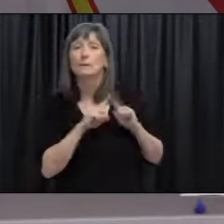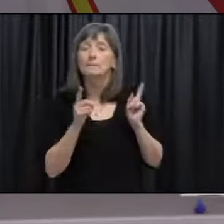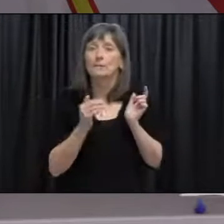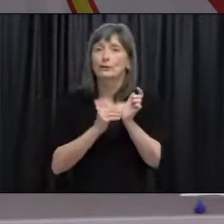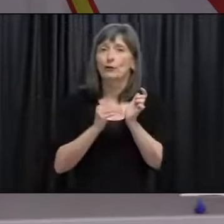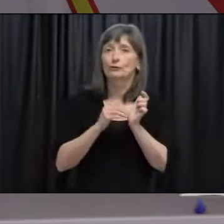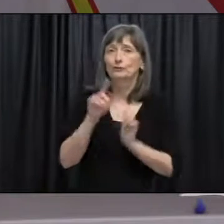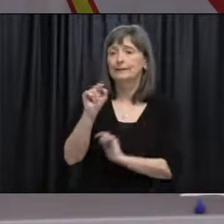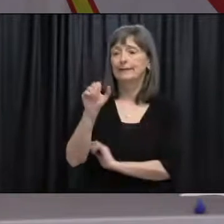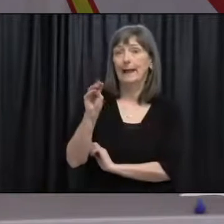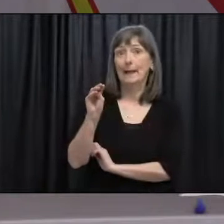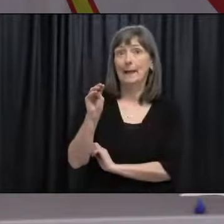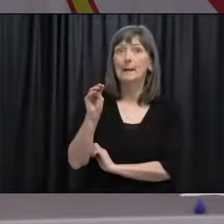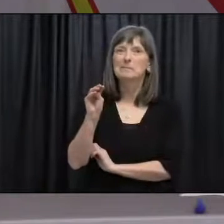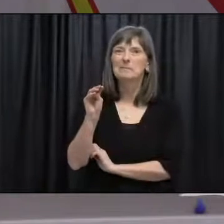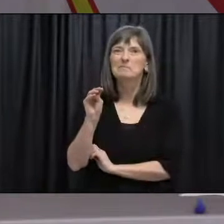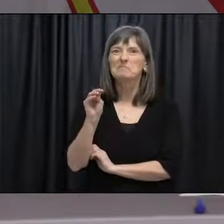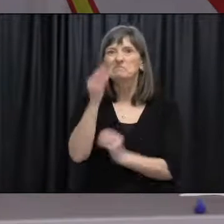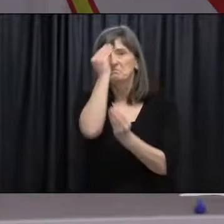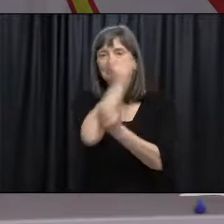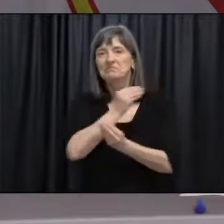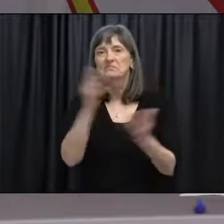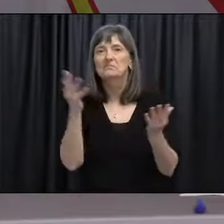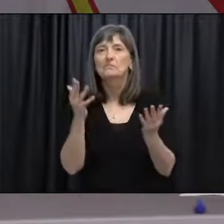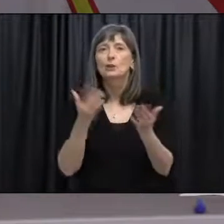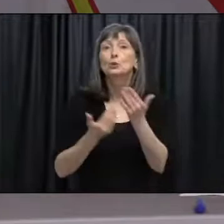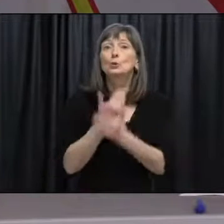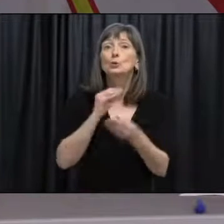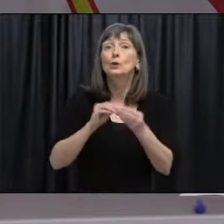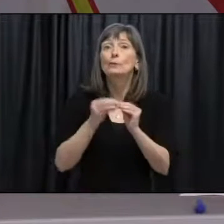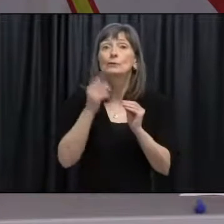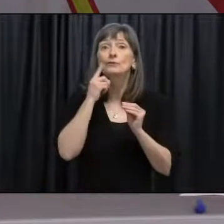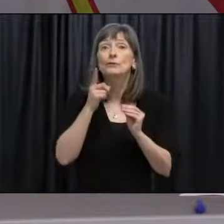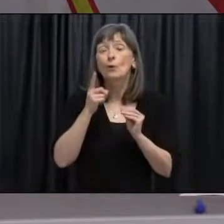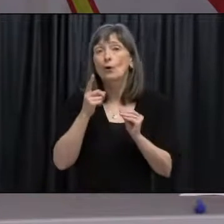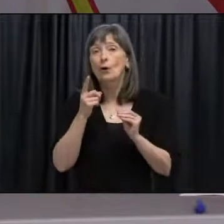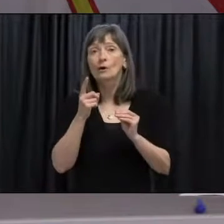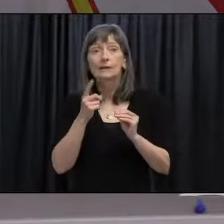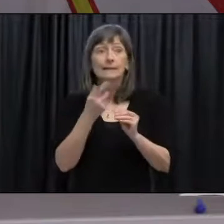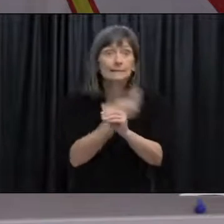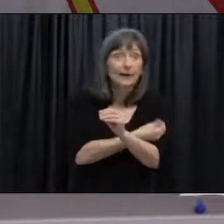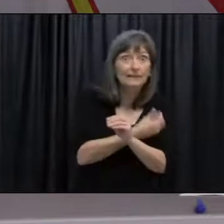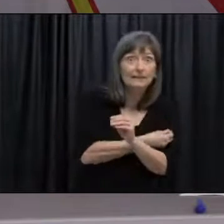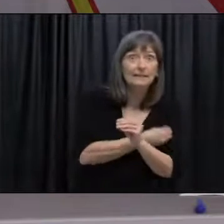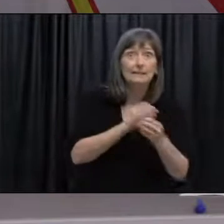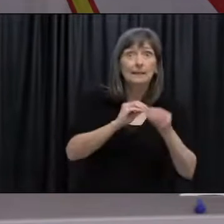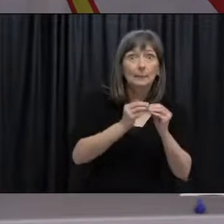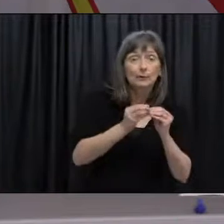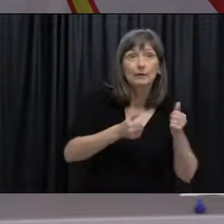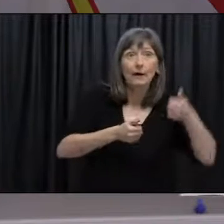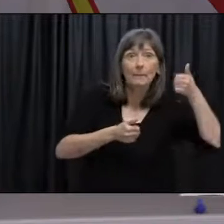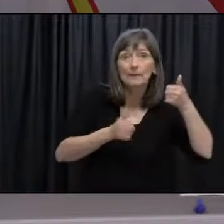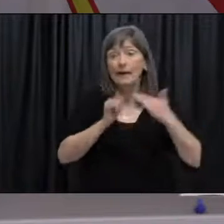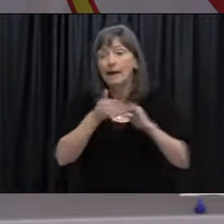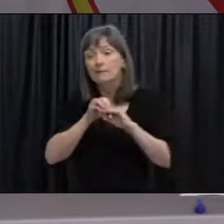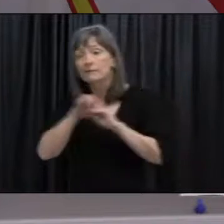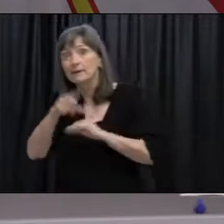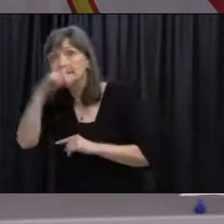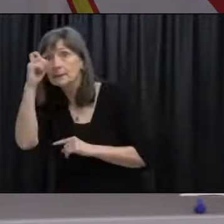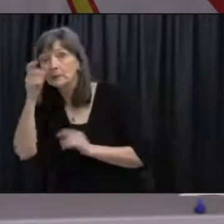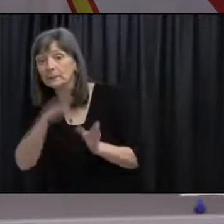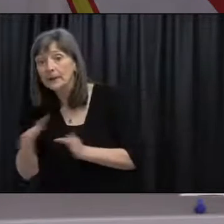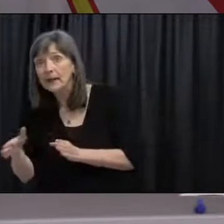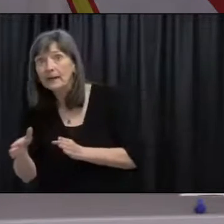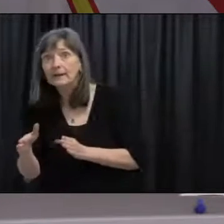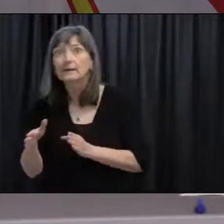some models towards the summer about the impact of different levels of vaccinations and how that can have an impact